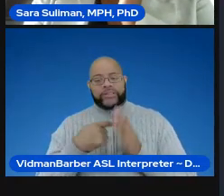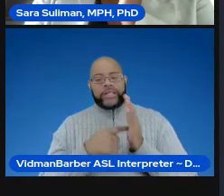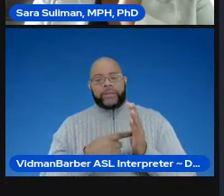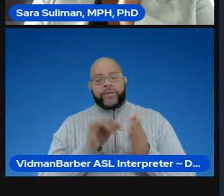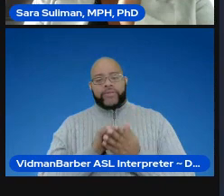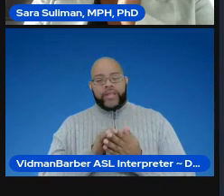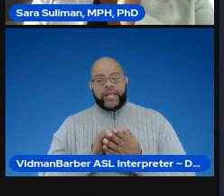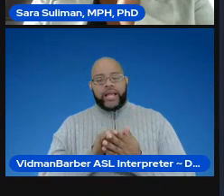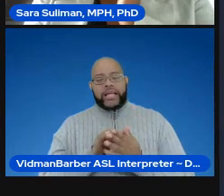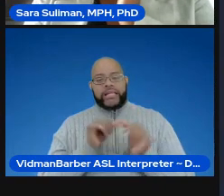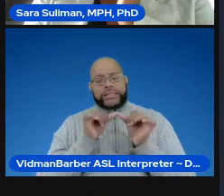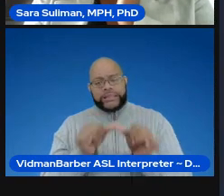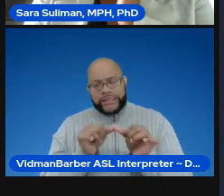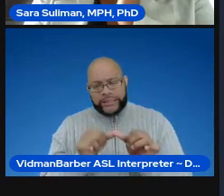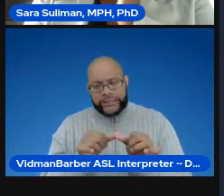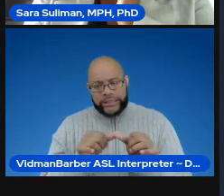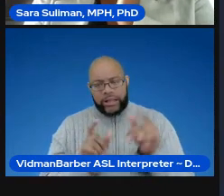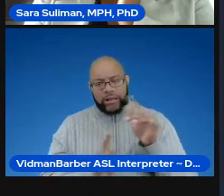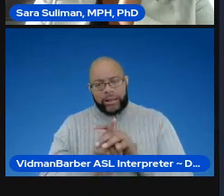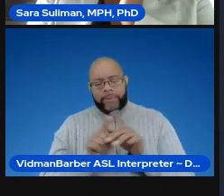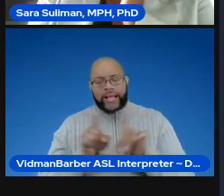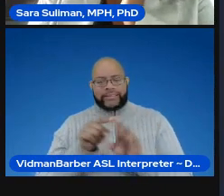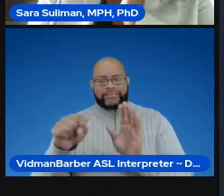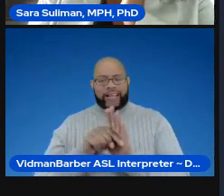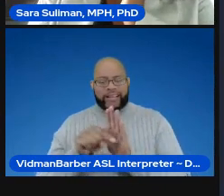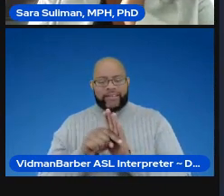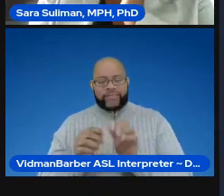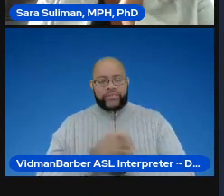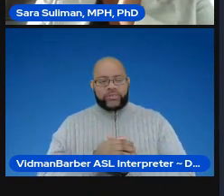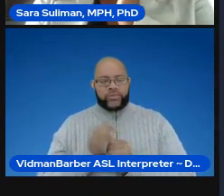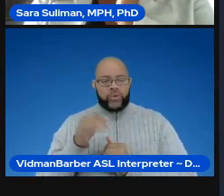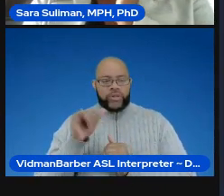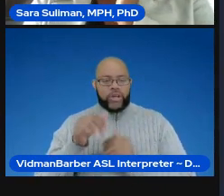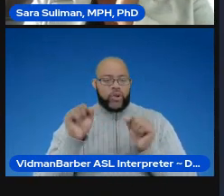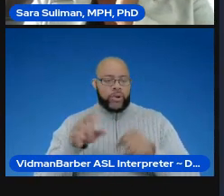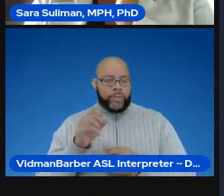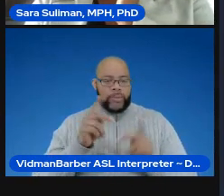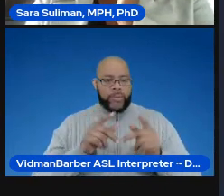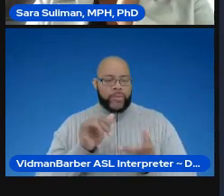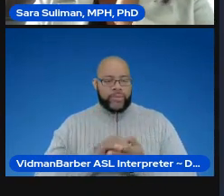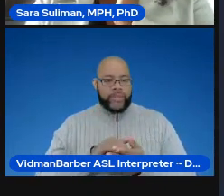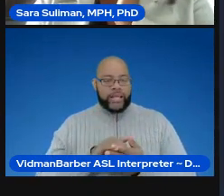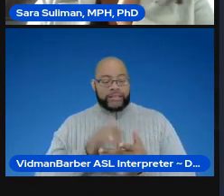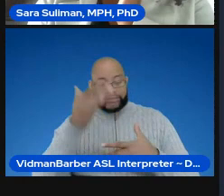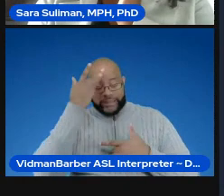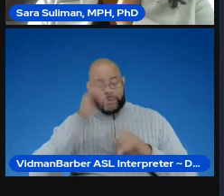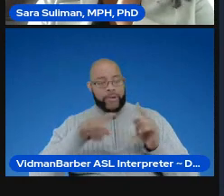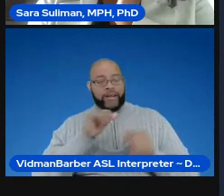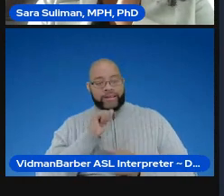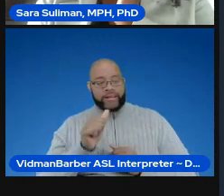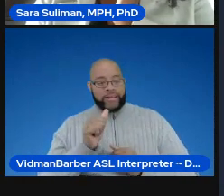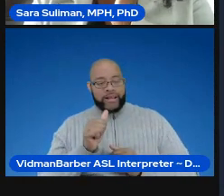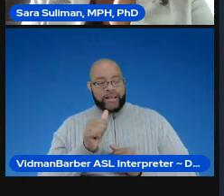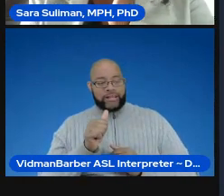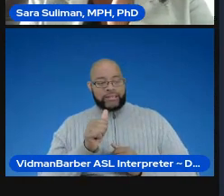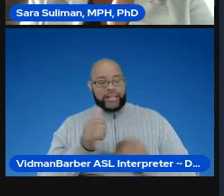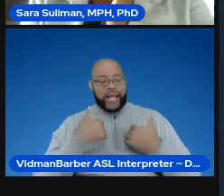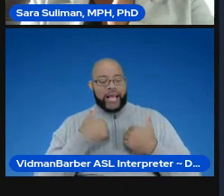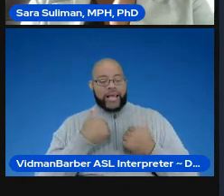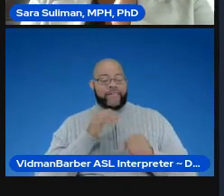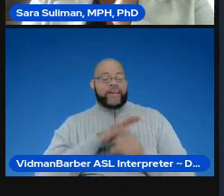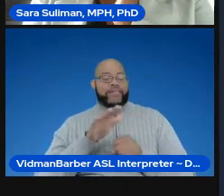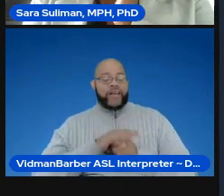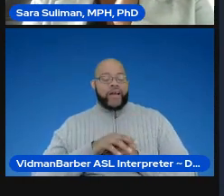were consistently coming up as negative. So those could be people that were infected but did not mount a sufficient immune